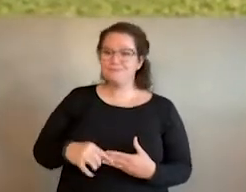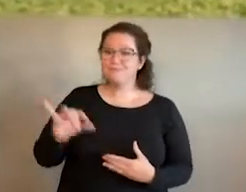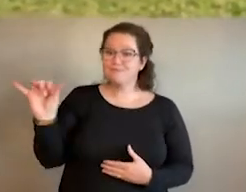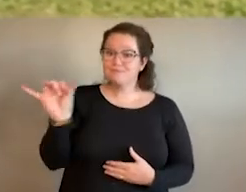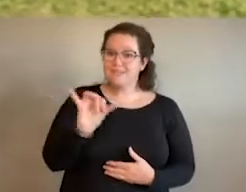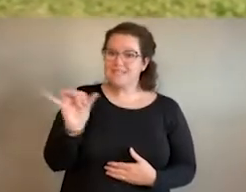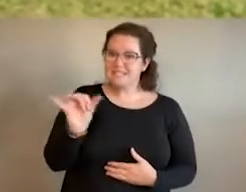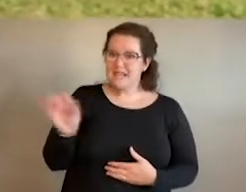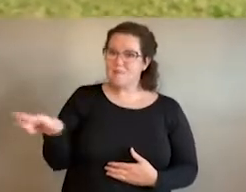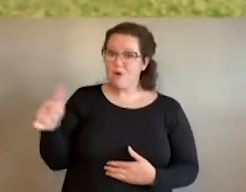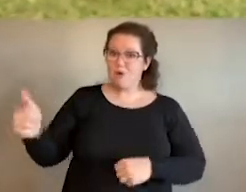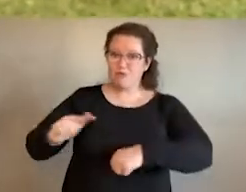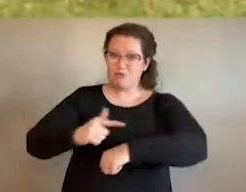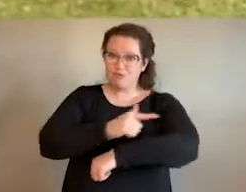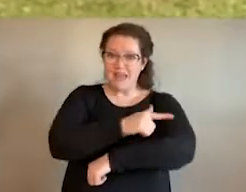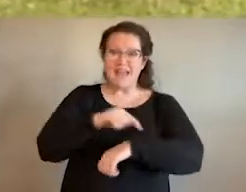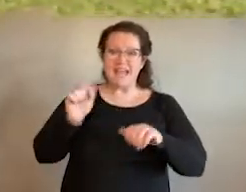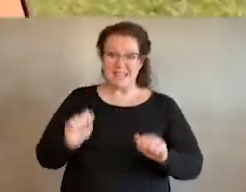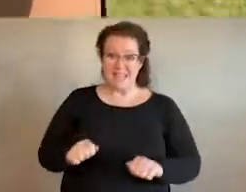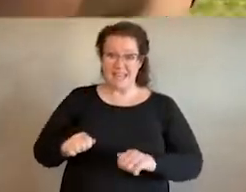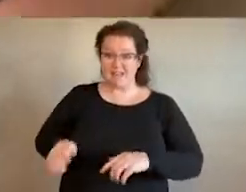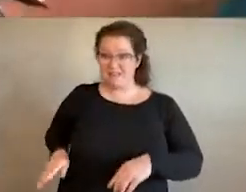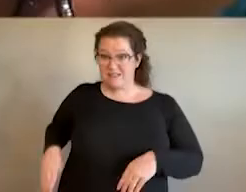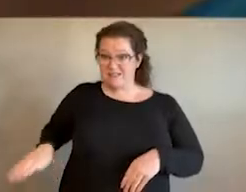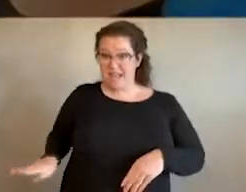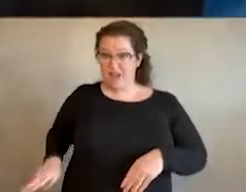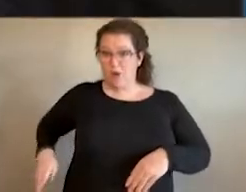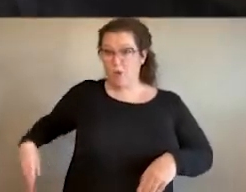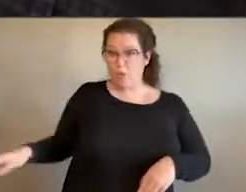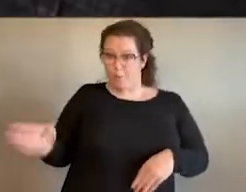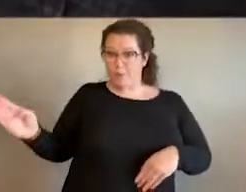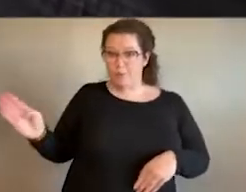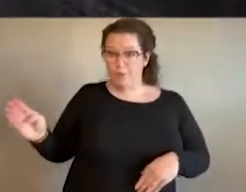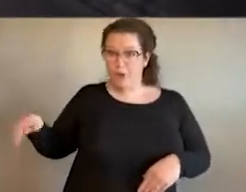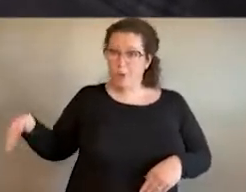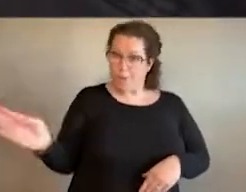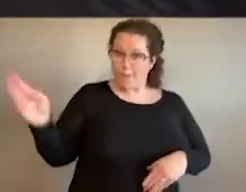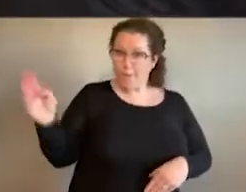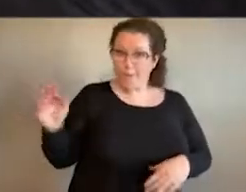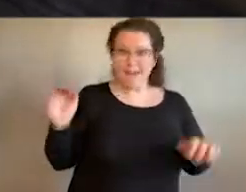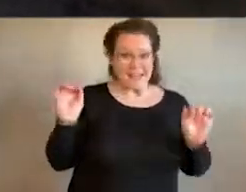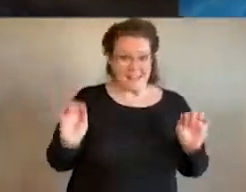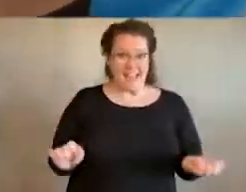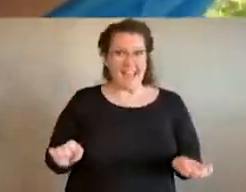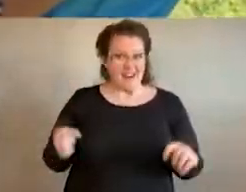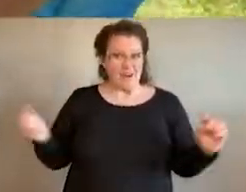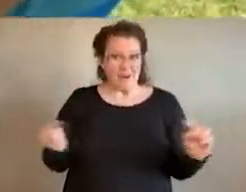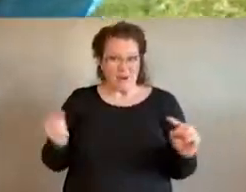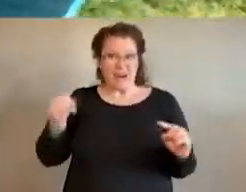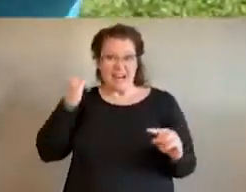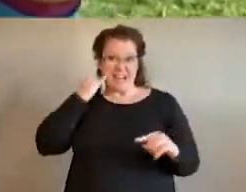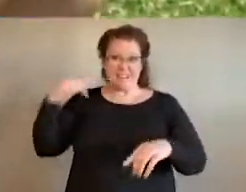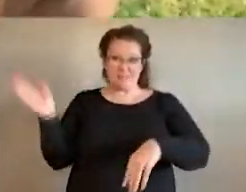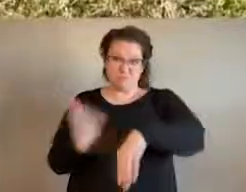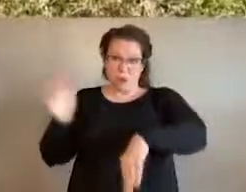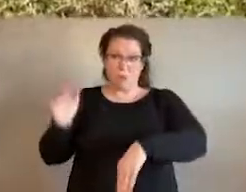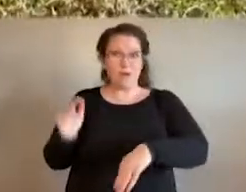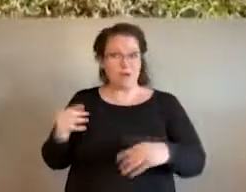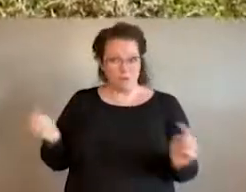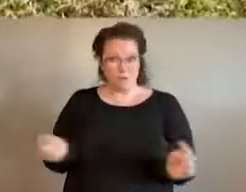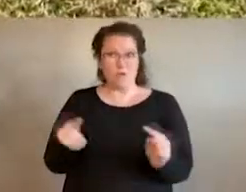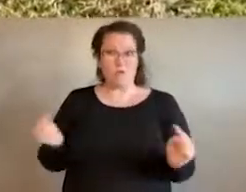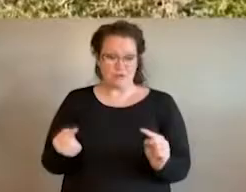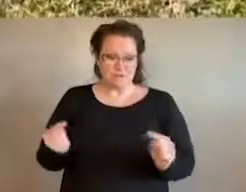Nile monitors. They can whip people with their tail. They have a very long tail. It's very hard. So it does hurt when they smack you with the tail.